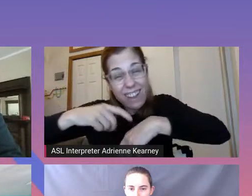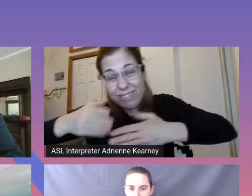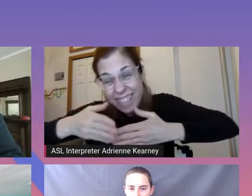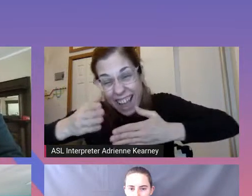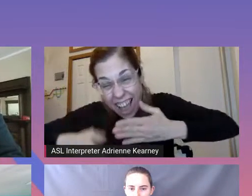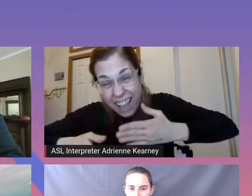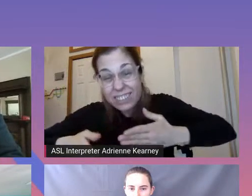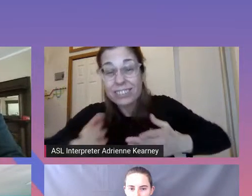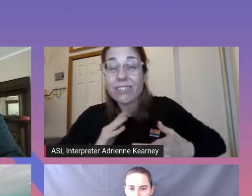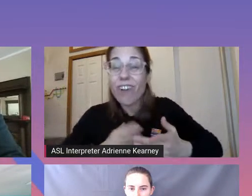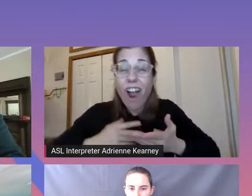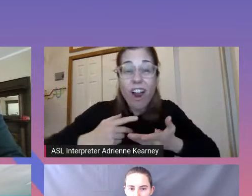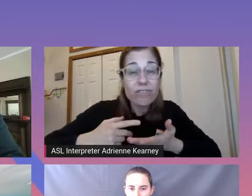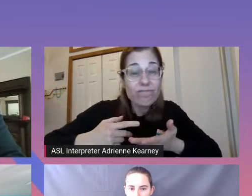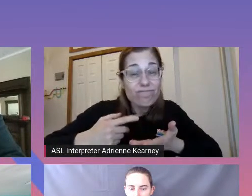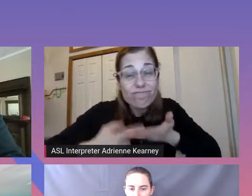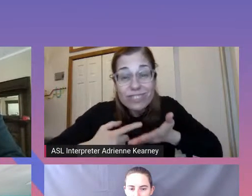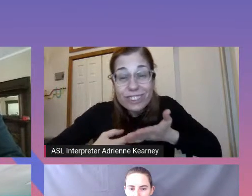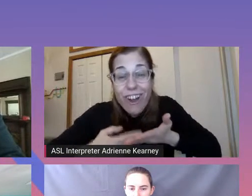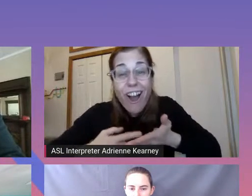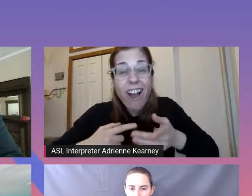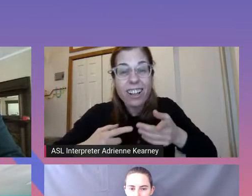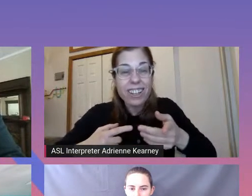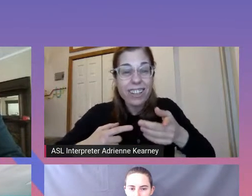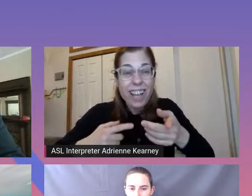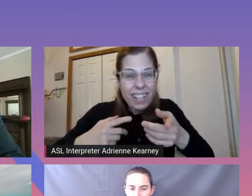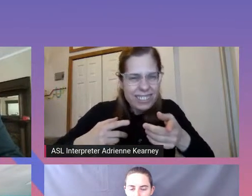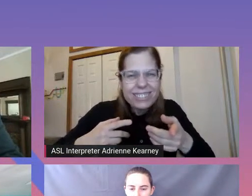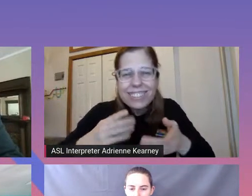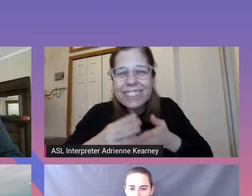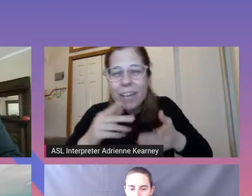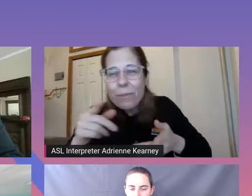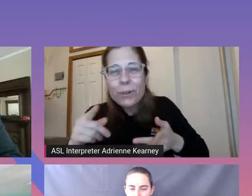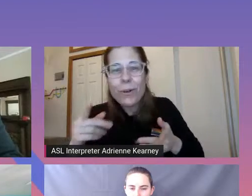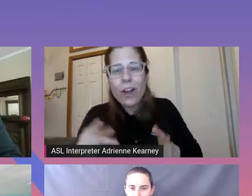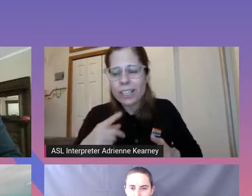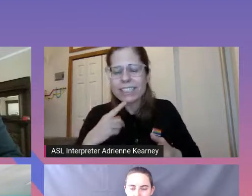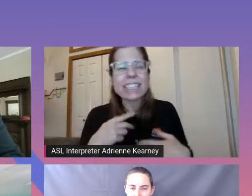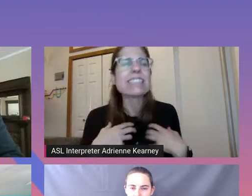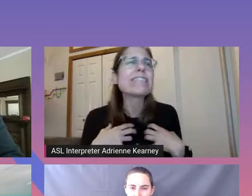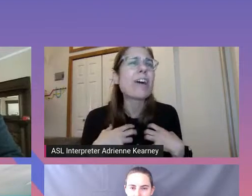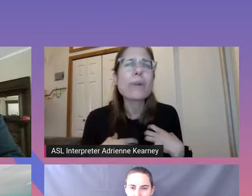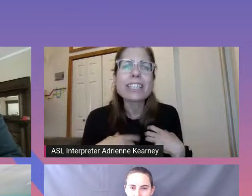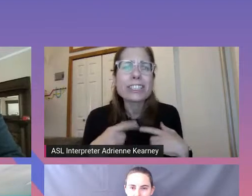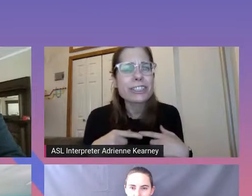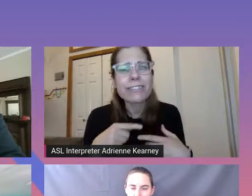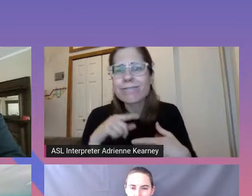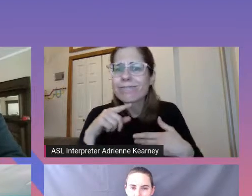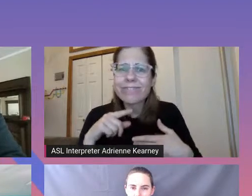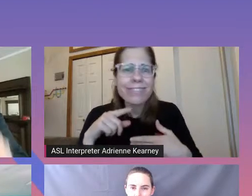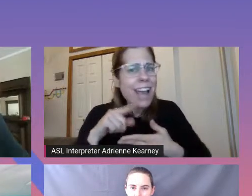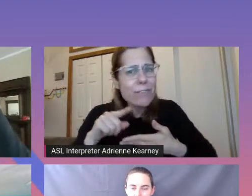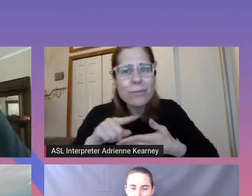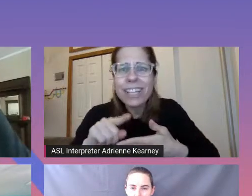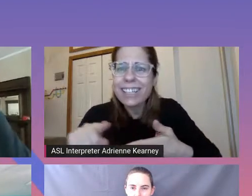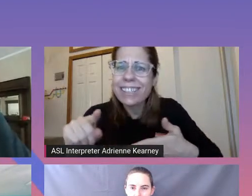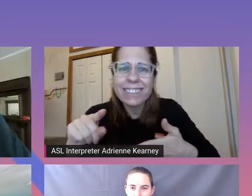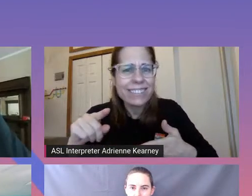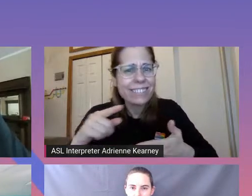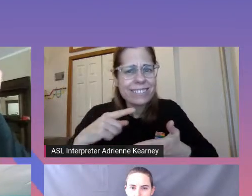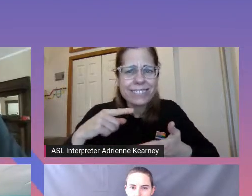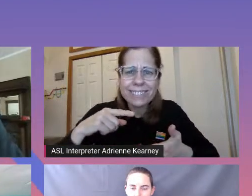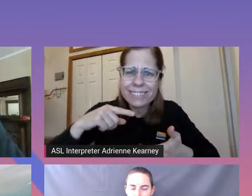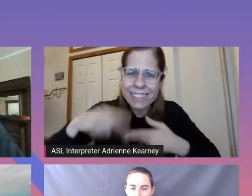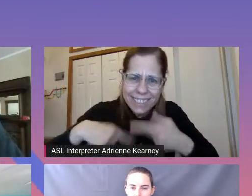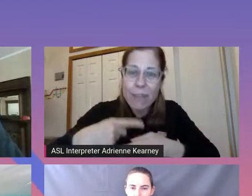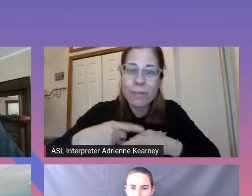think all of you have expressed this sentiment like all the time. I want to be like, just keep going with this conversation.